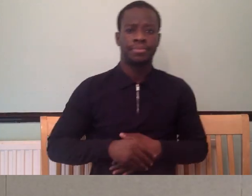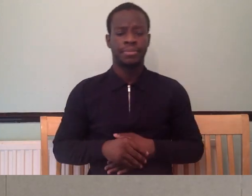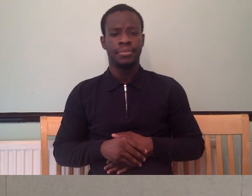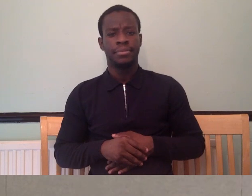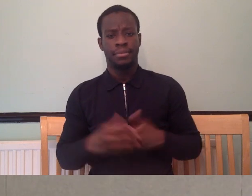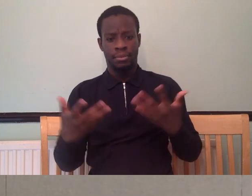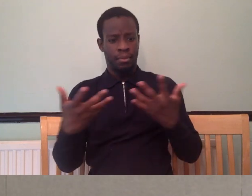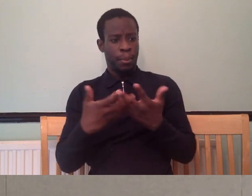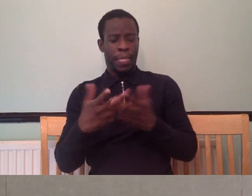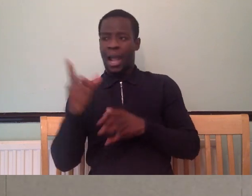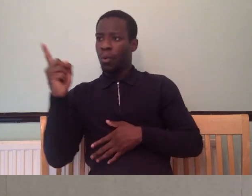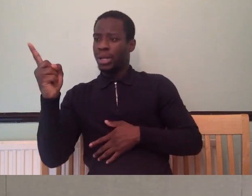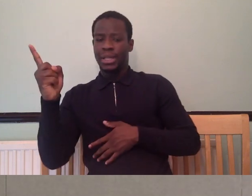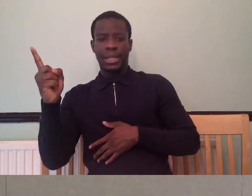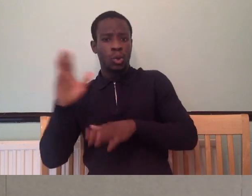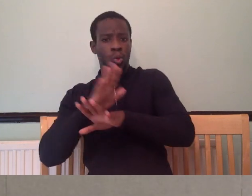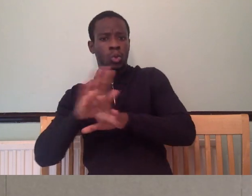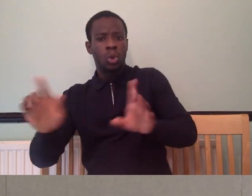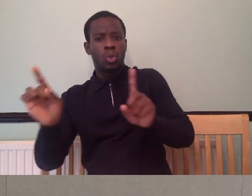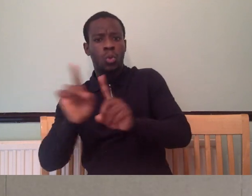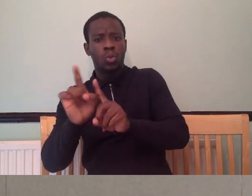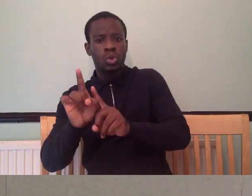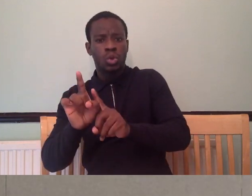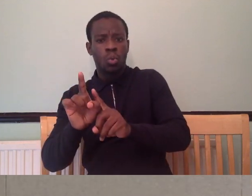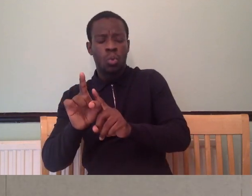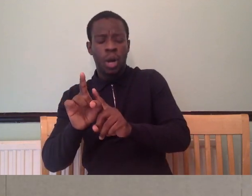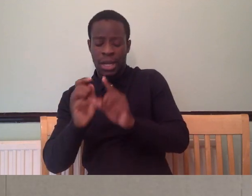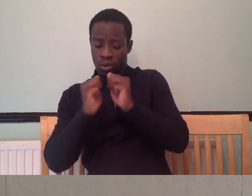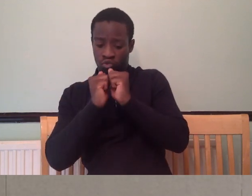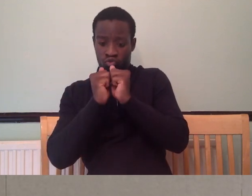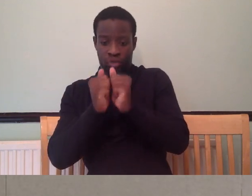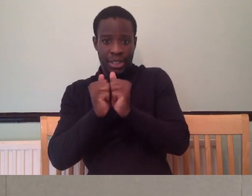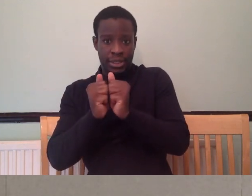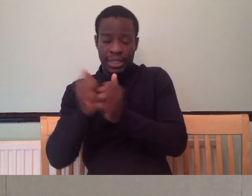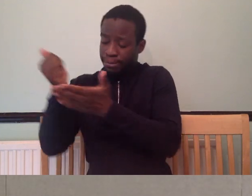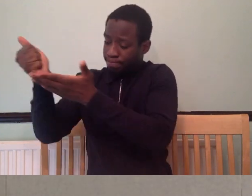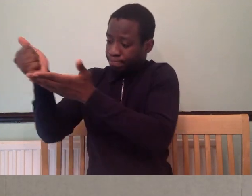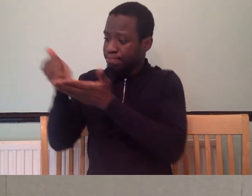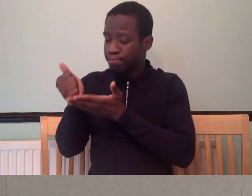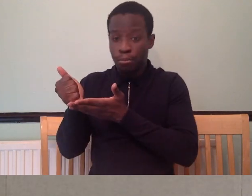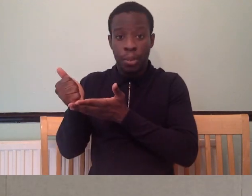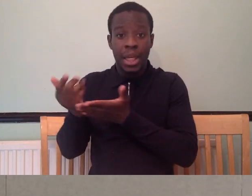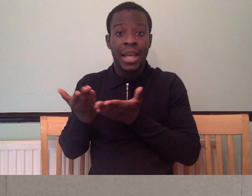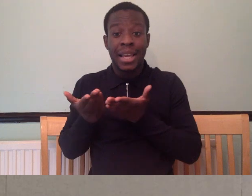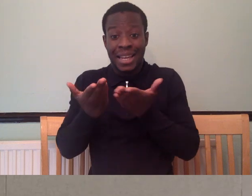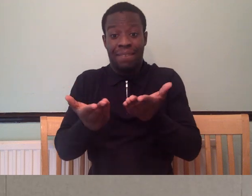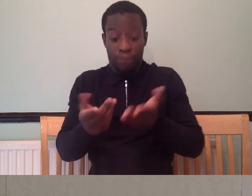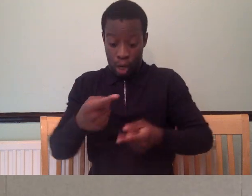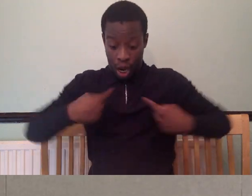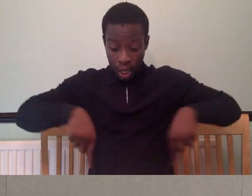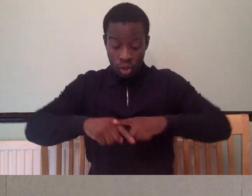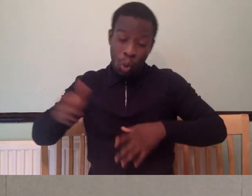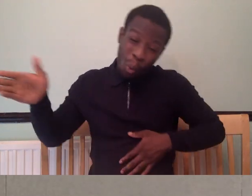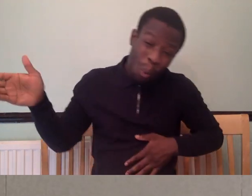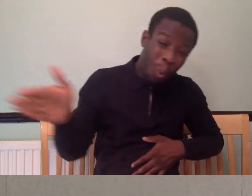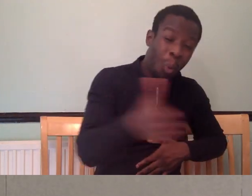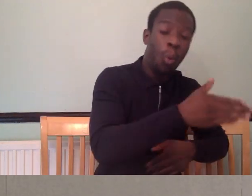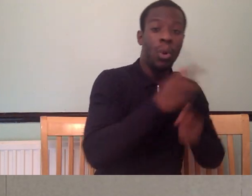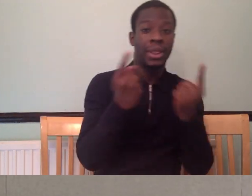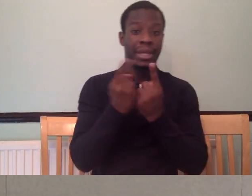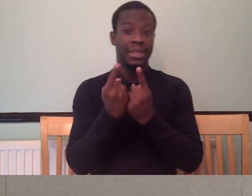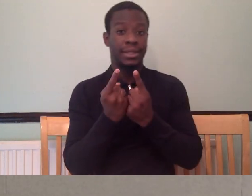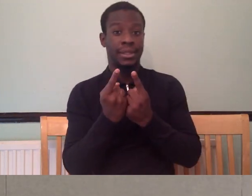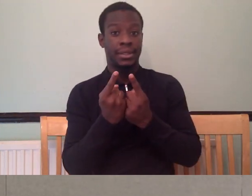also, along with him, graciously give us all things?" There's God's